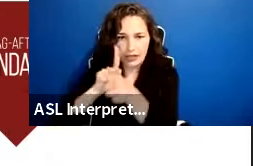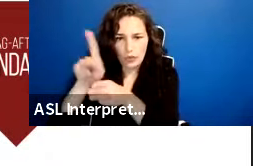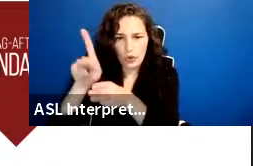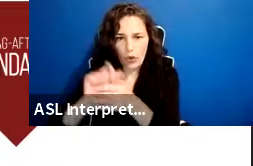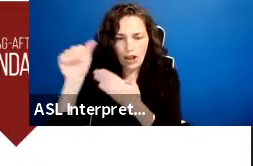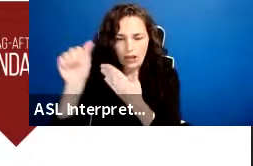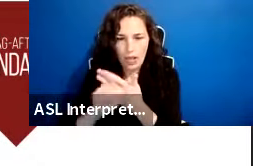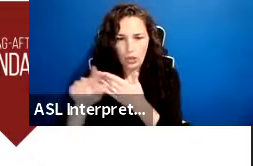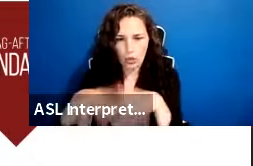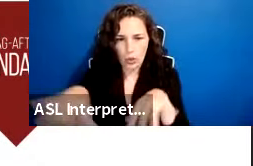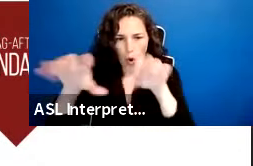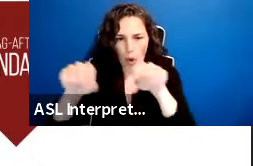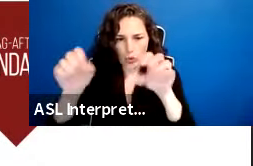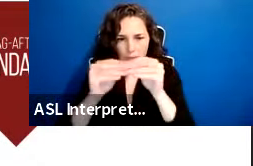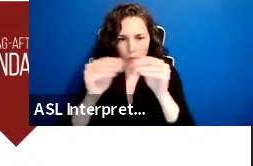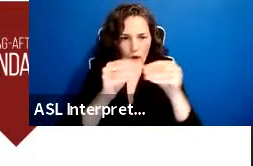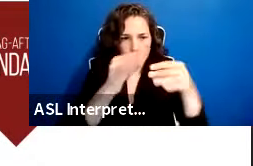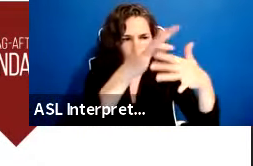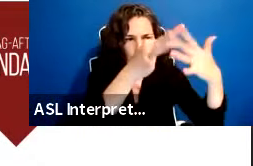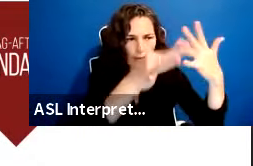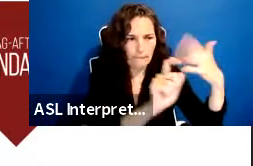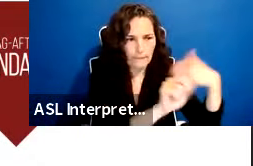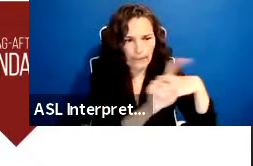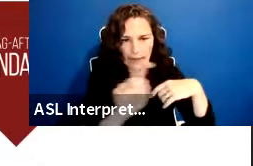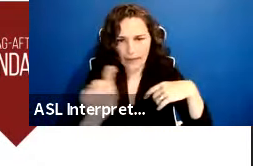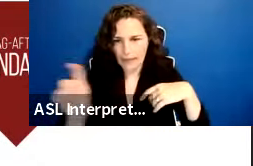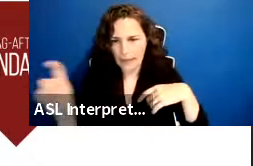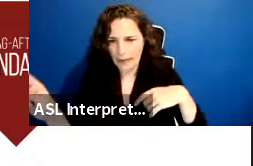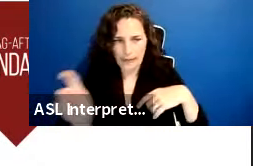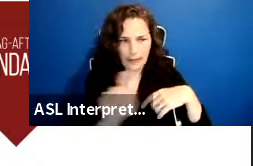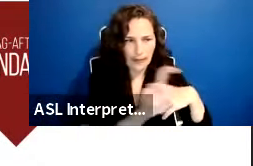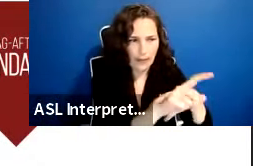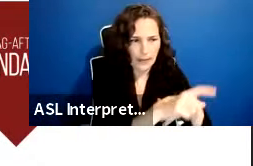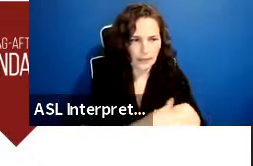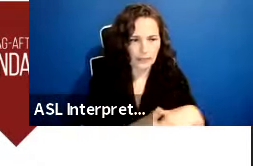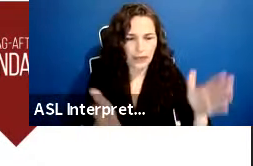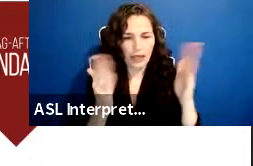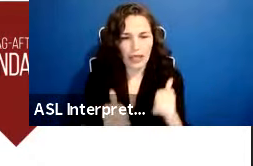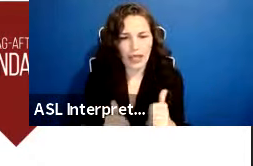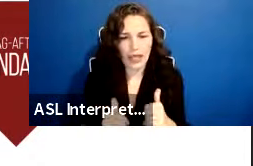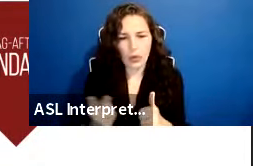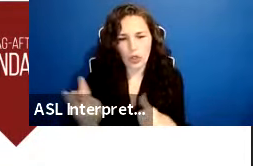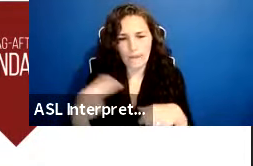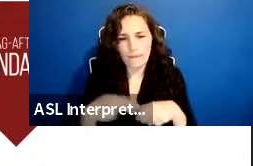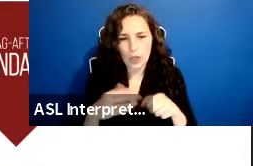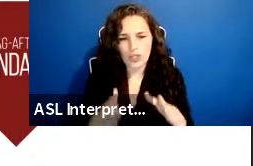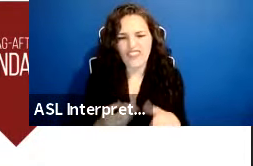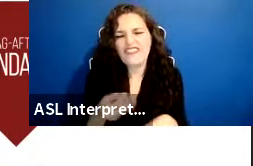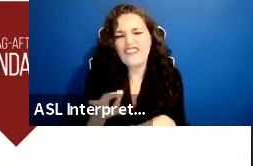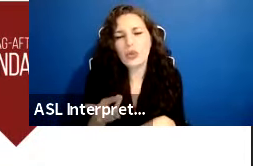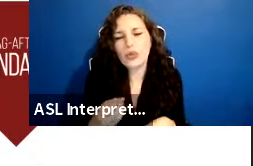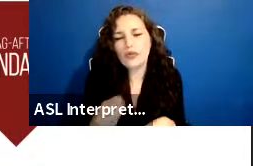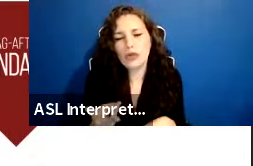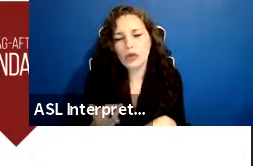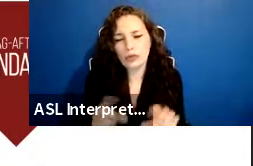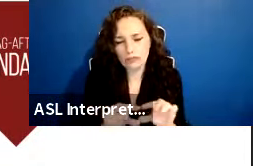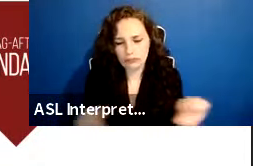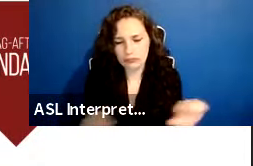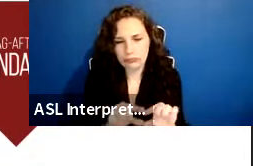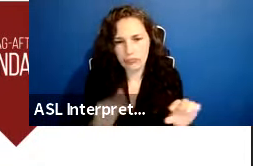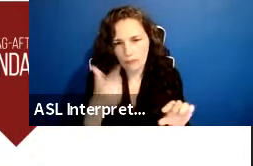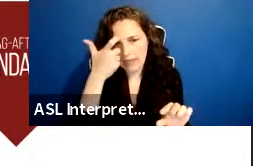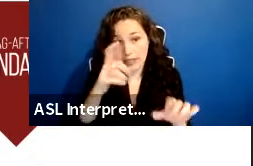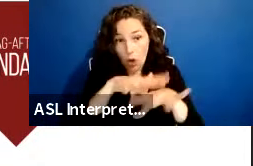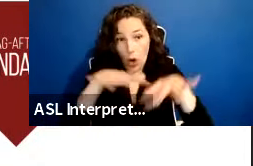session, you have more buttons available to you. And when you're a participant, you have fewer buttons available to you because those other buttons on the host